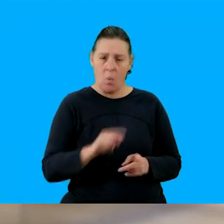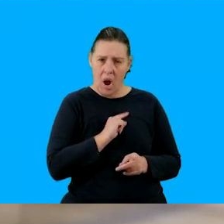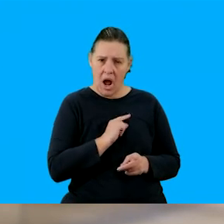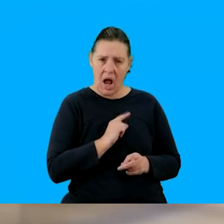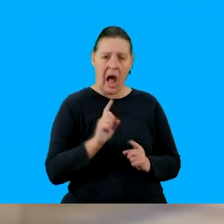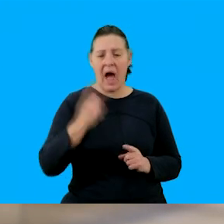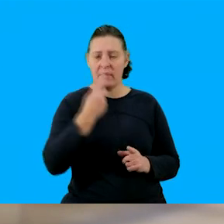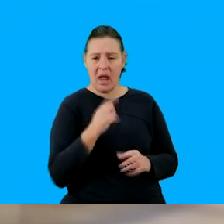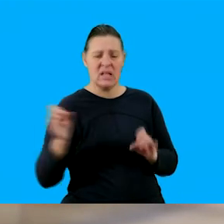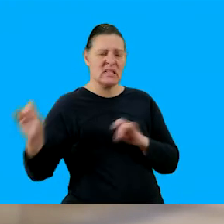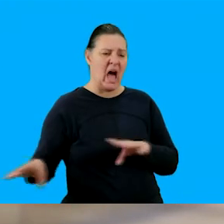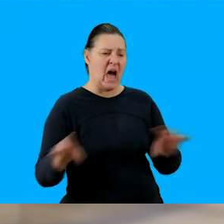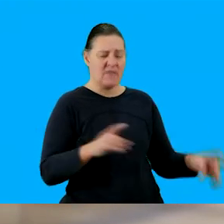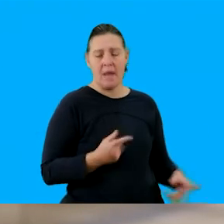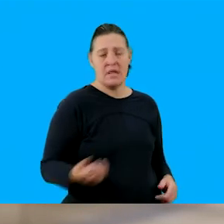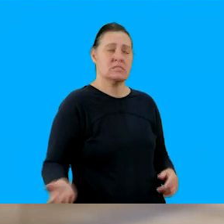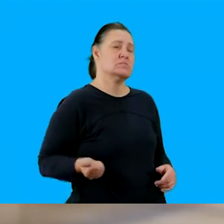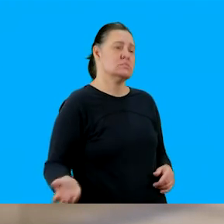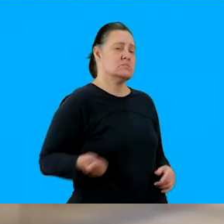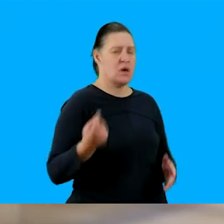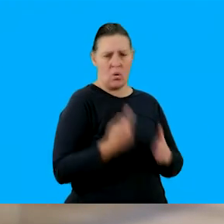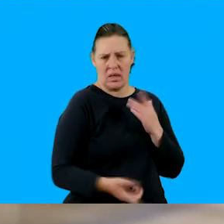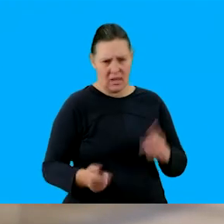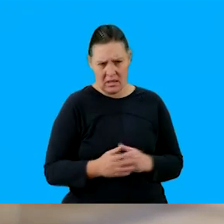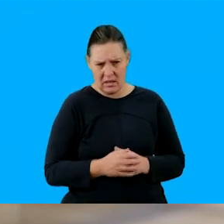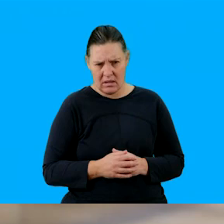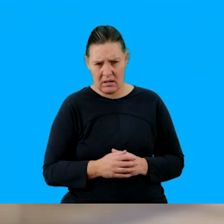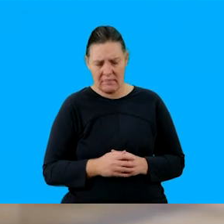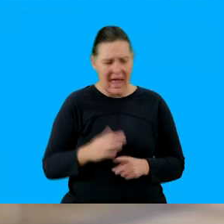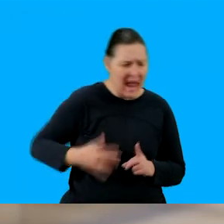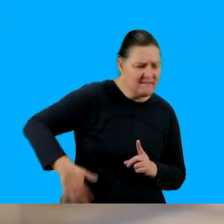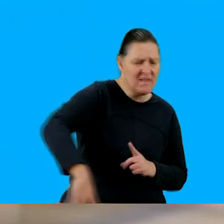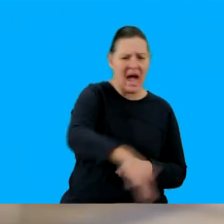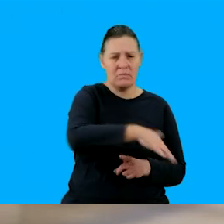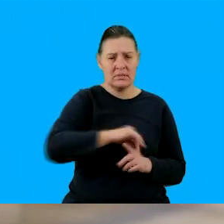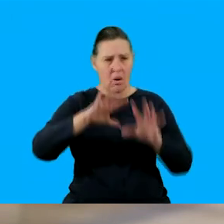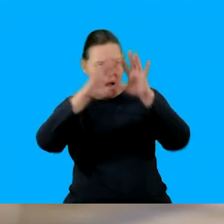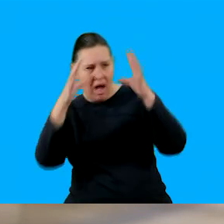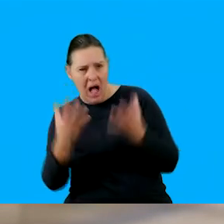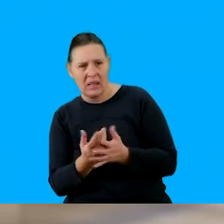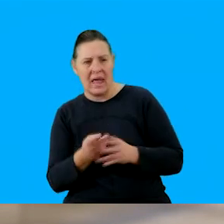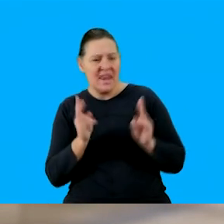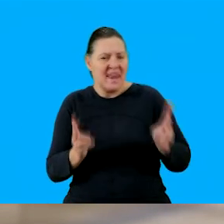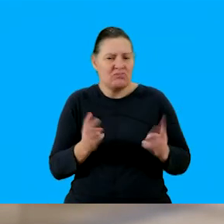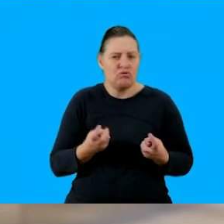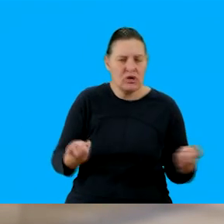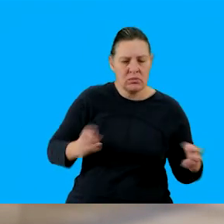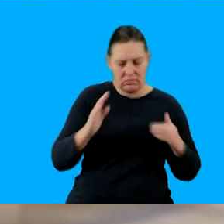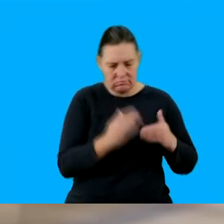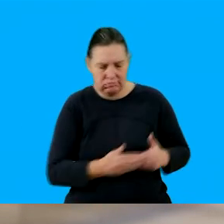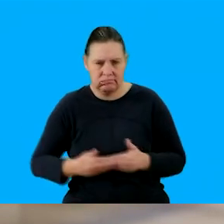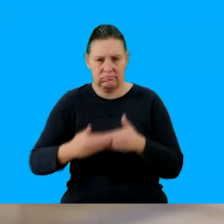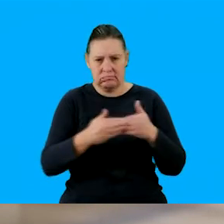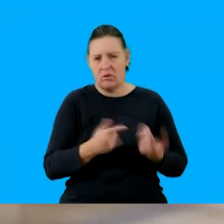at the expense of other people. They would make sure that they take care of the environment through preserving the natural